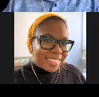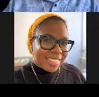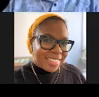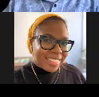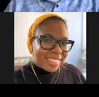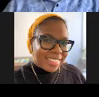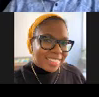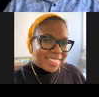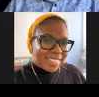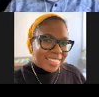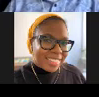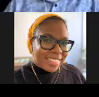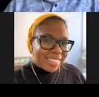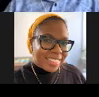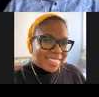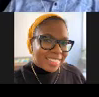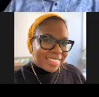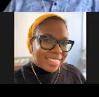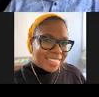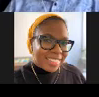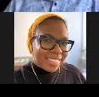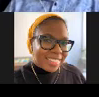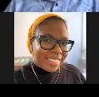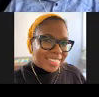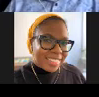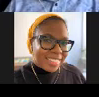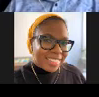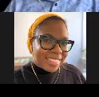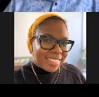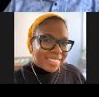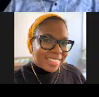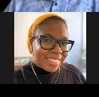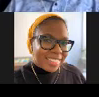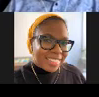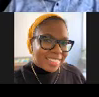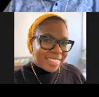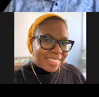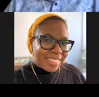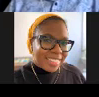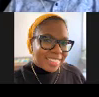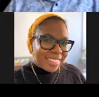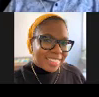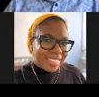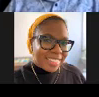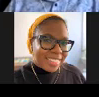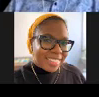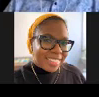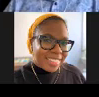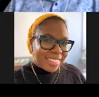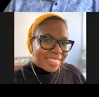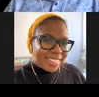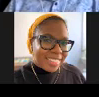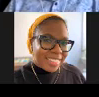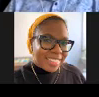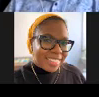laws that required that they drug test. And I got curious and wanted to understand, well, what are these laws? And